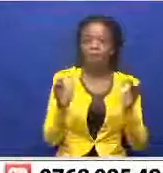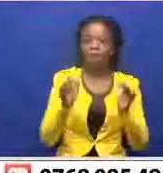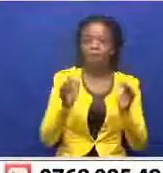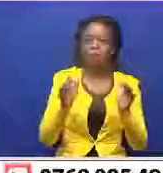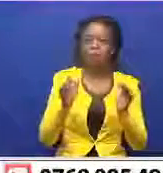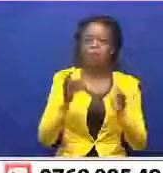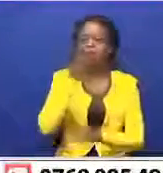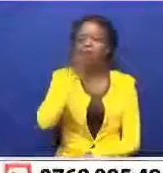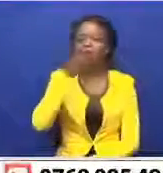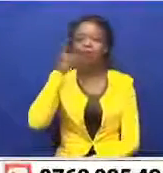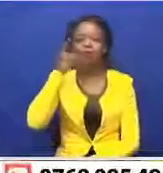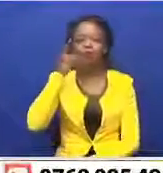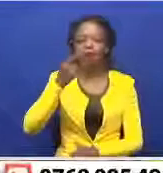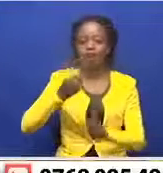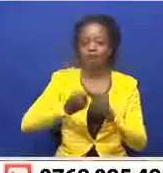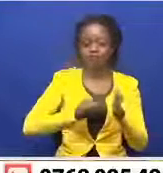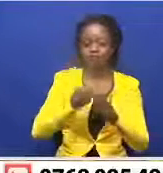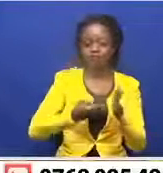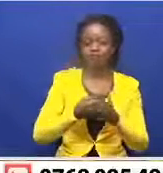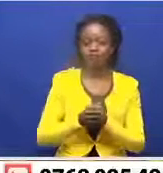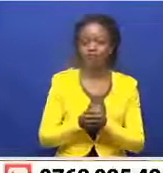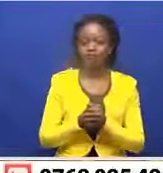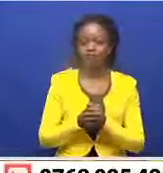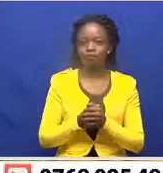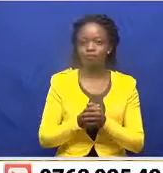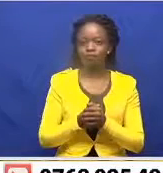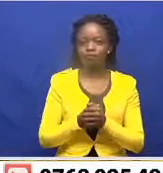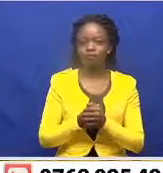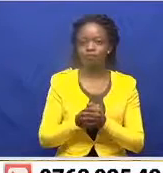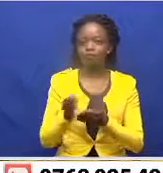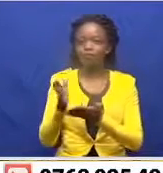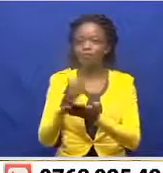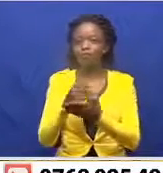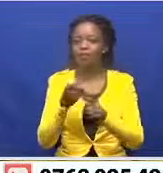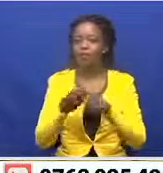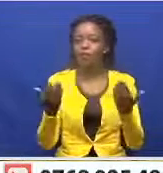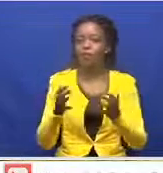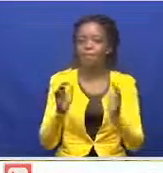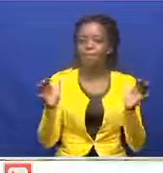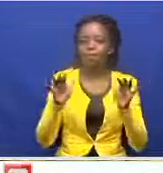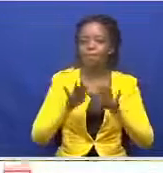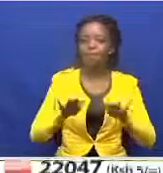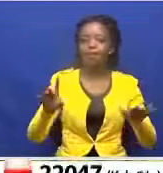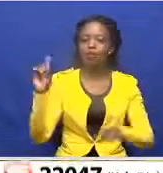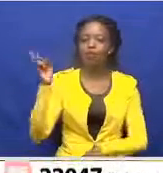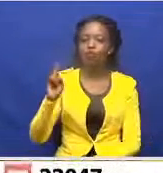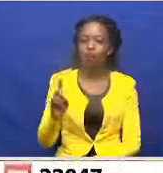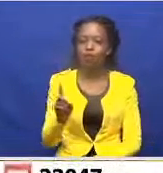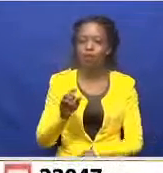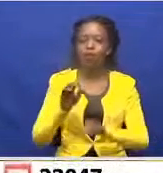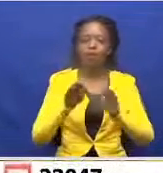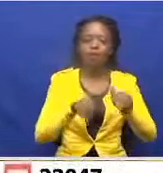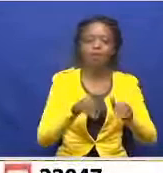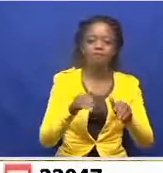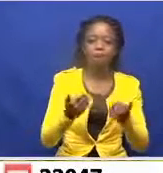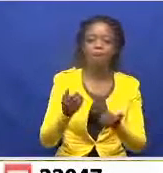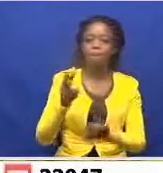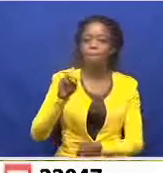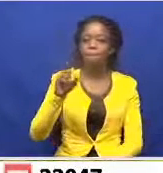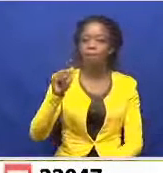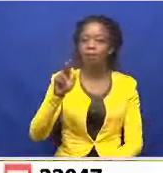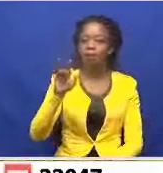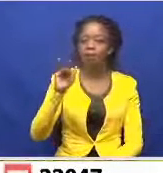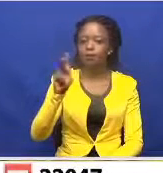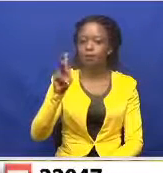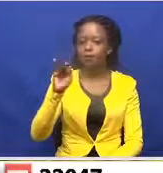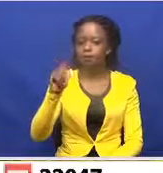machine. So our waste comes in from all the big markets in Nairobi, from City Park, from Wakulima, from Marikiti. But we